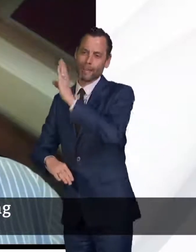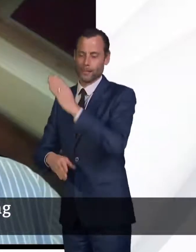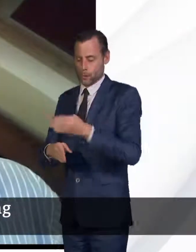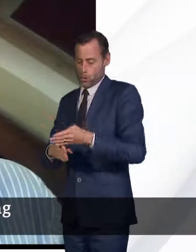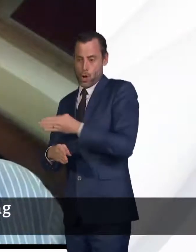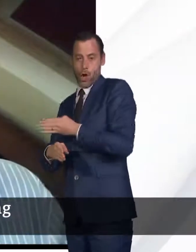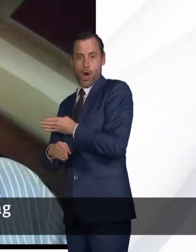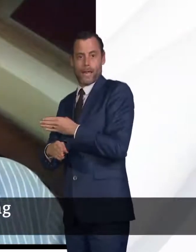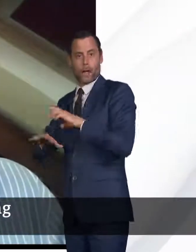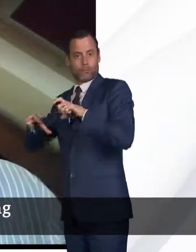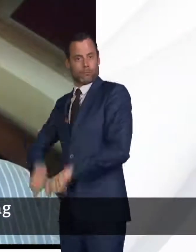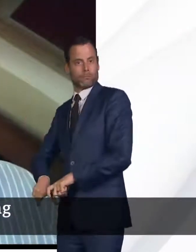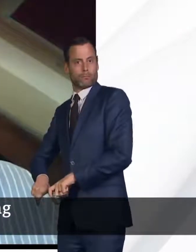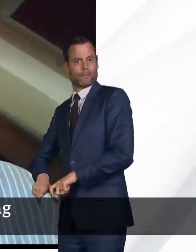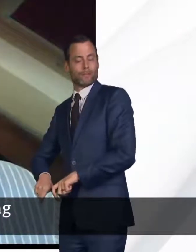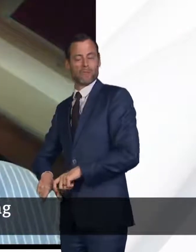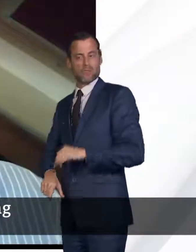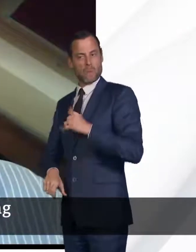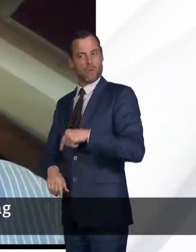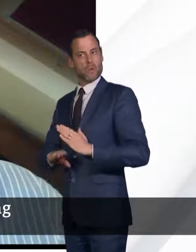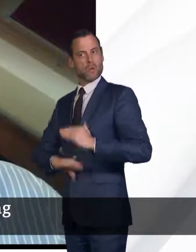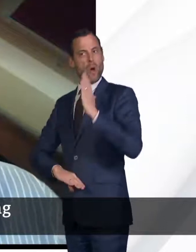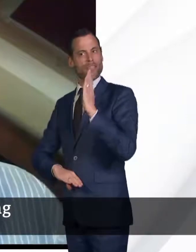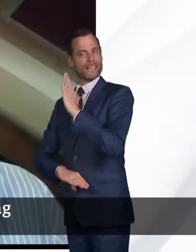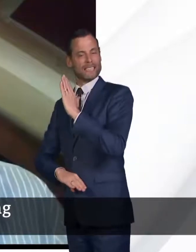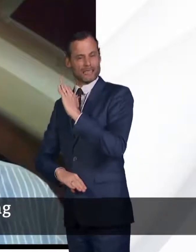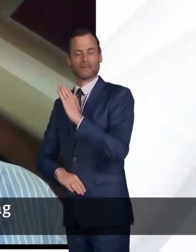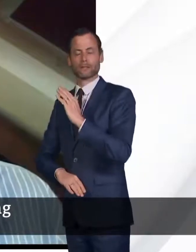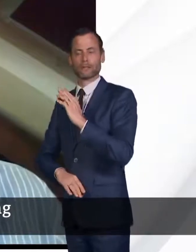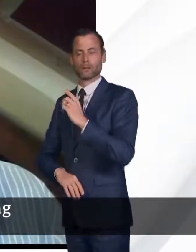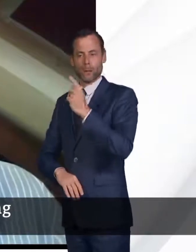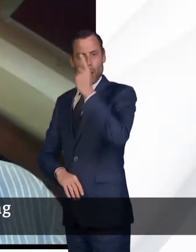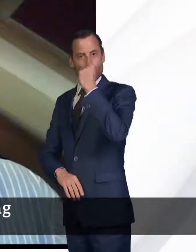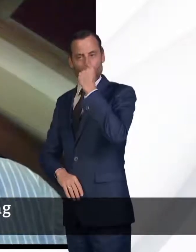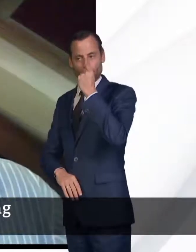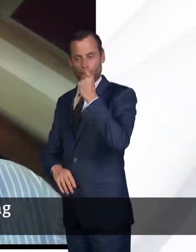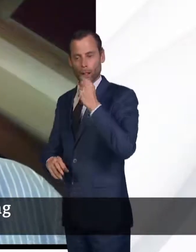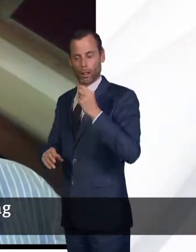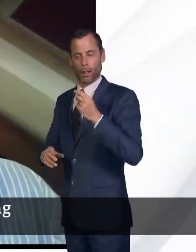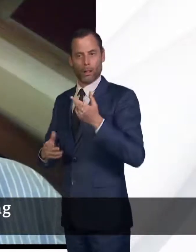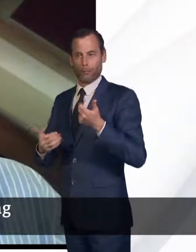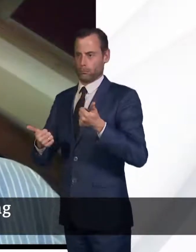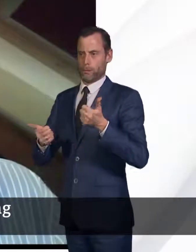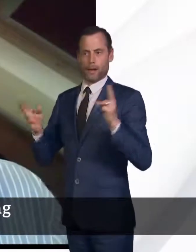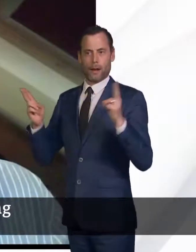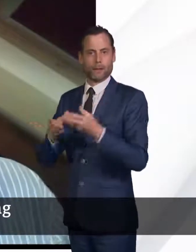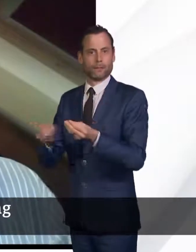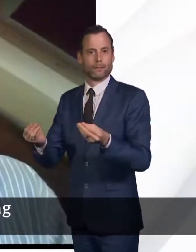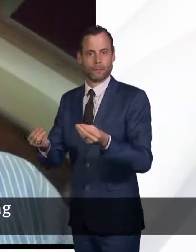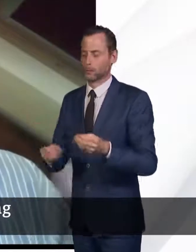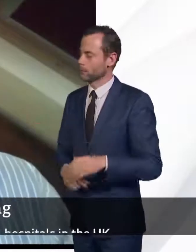as hard as was once feared? Although I note in your earlier slide, there was a slight uptick in all regions outside of